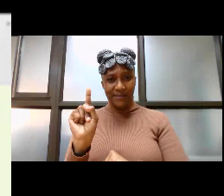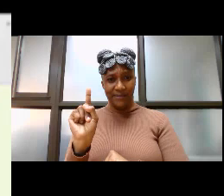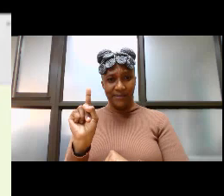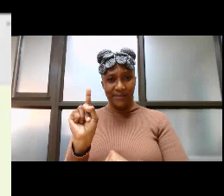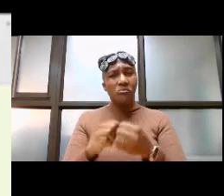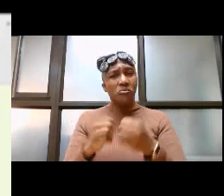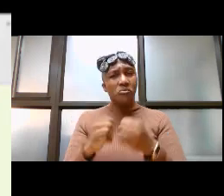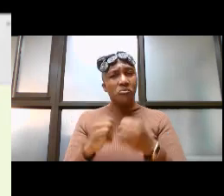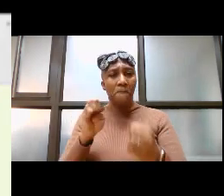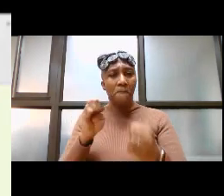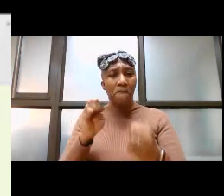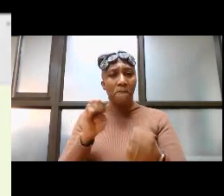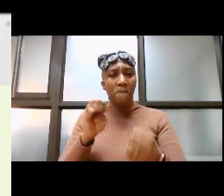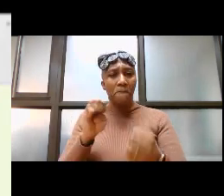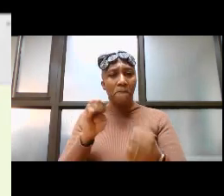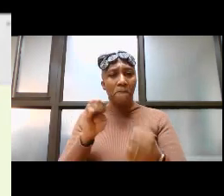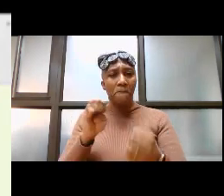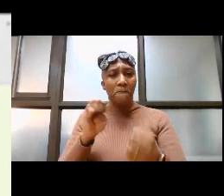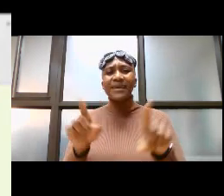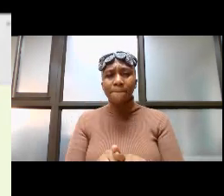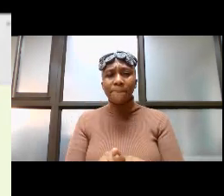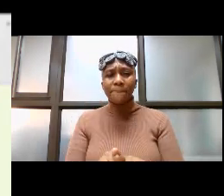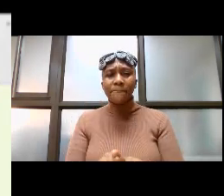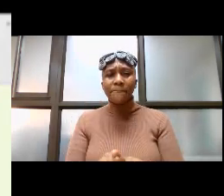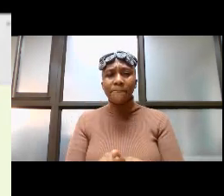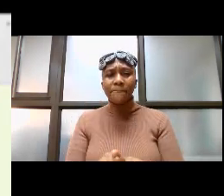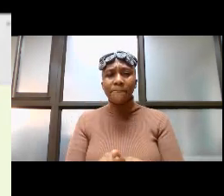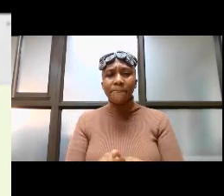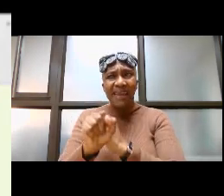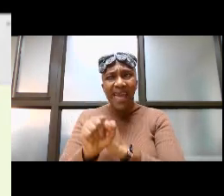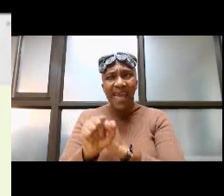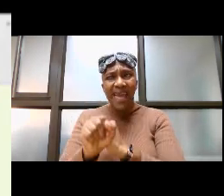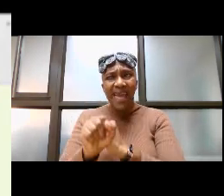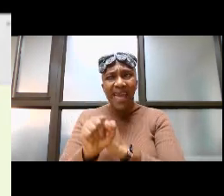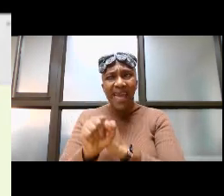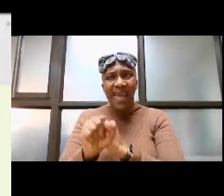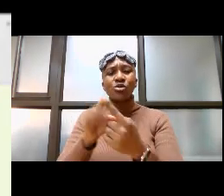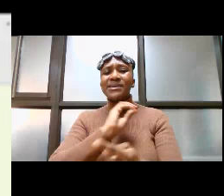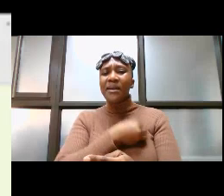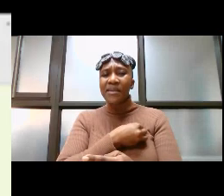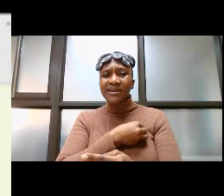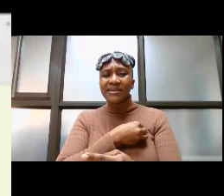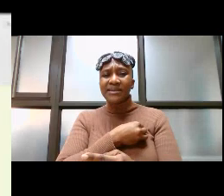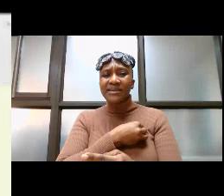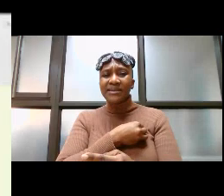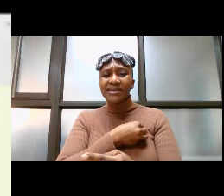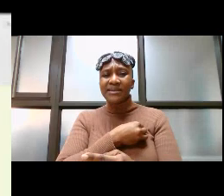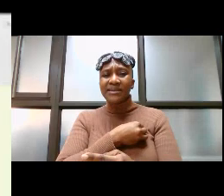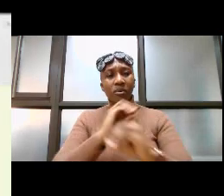problem, and where the reaction wasn't good, or the treatment wasn't good.